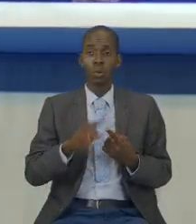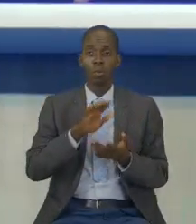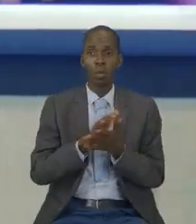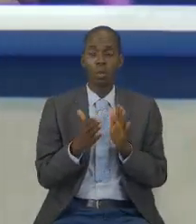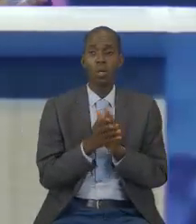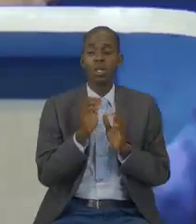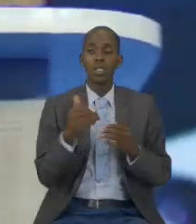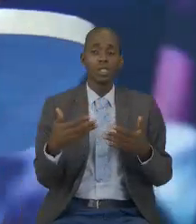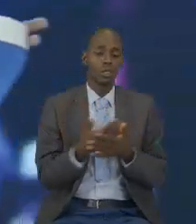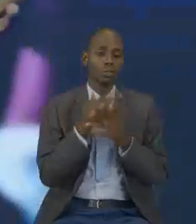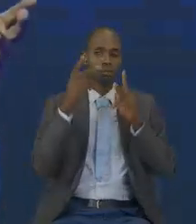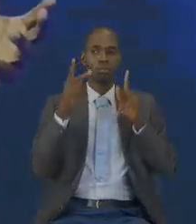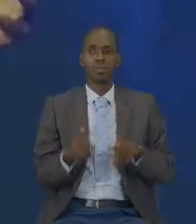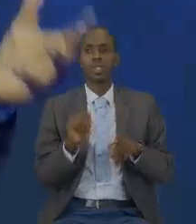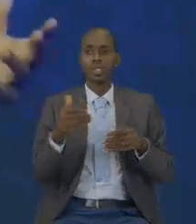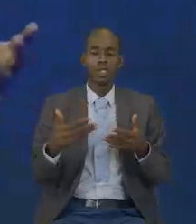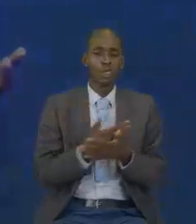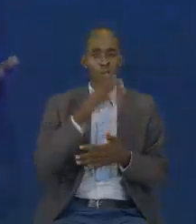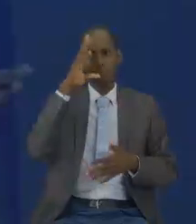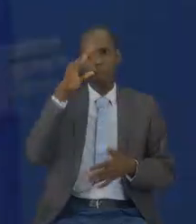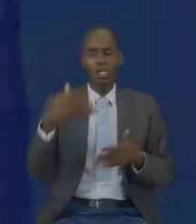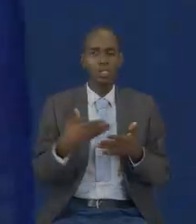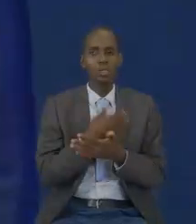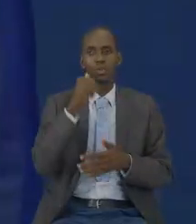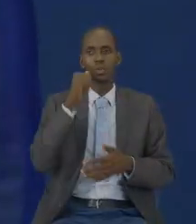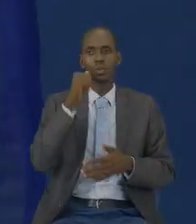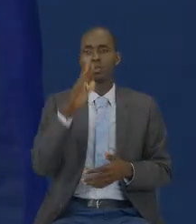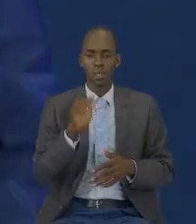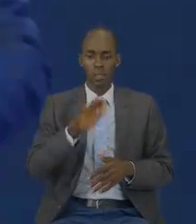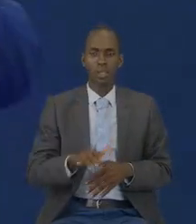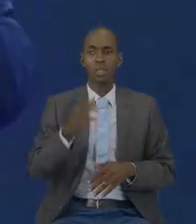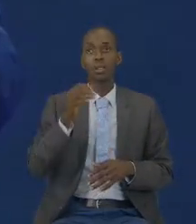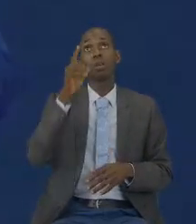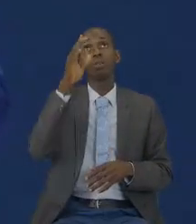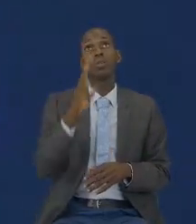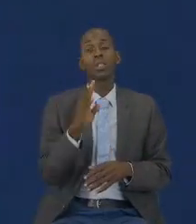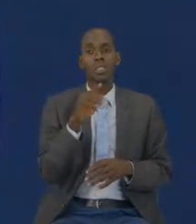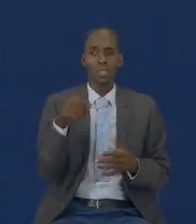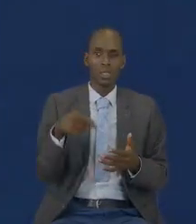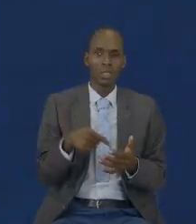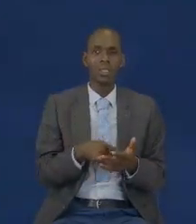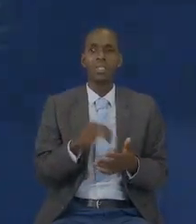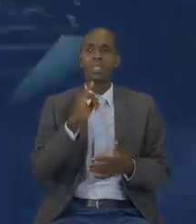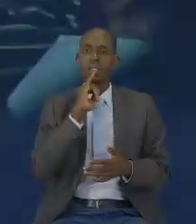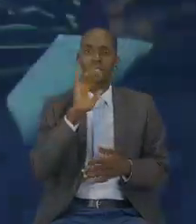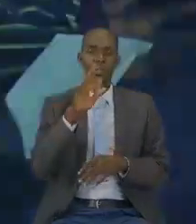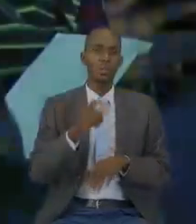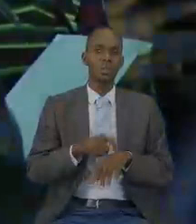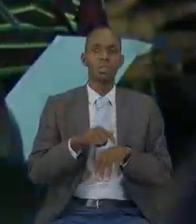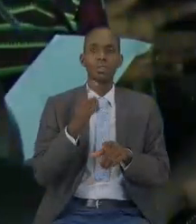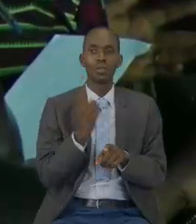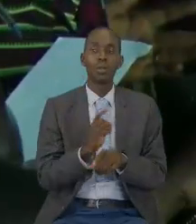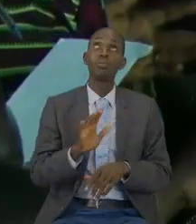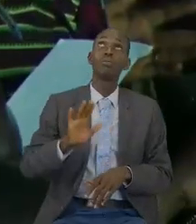new person, a new man, a new woman, a child of God. This is your moment. Just raise up